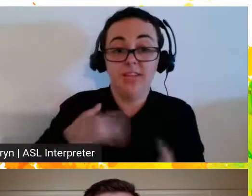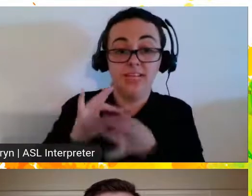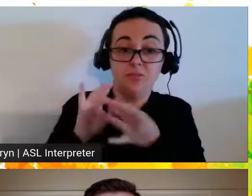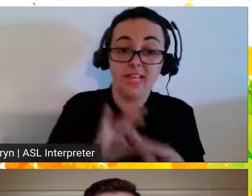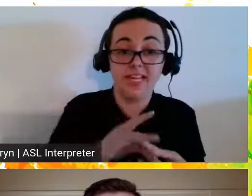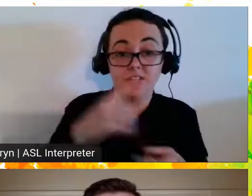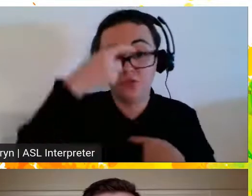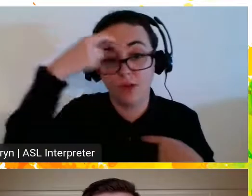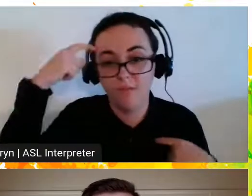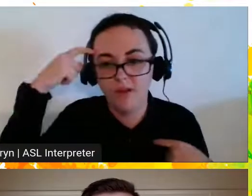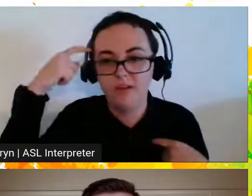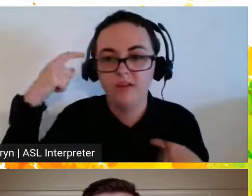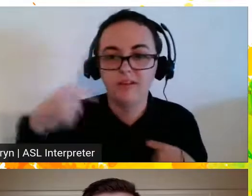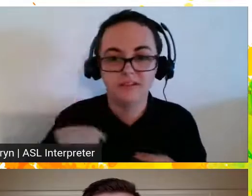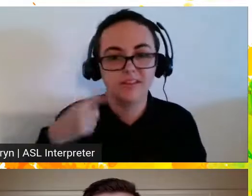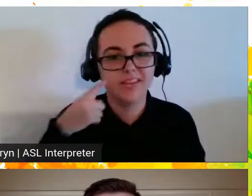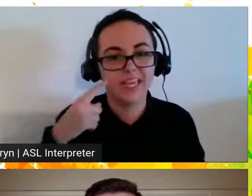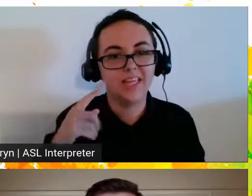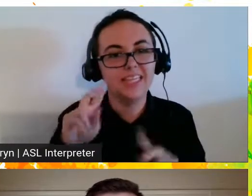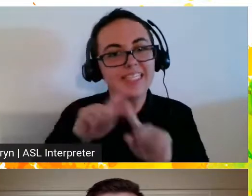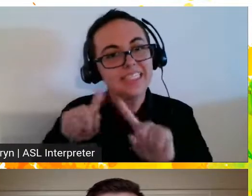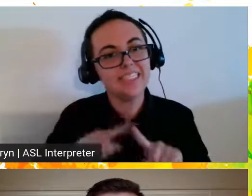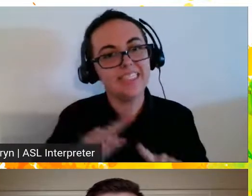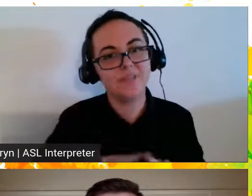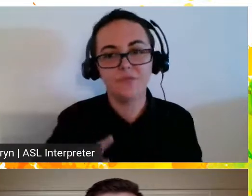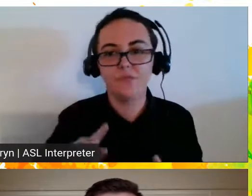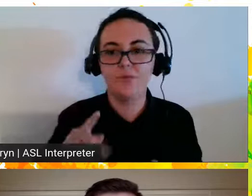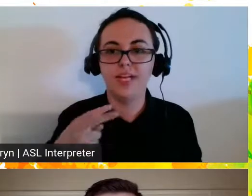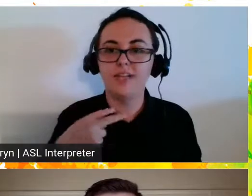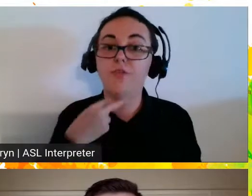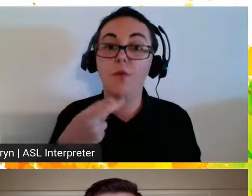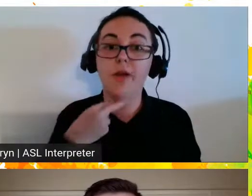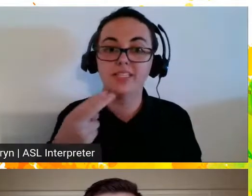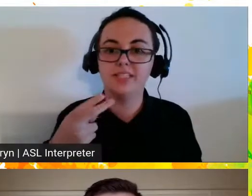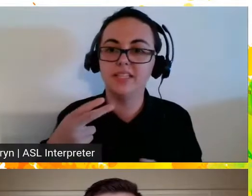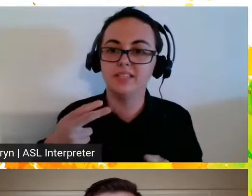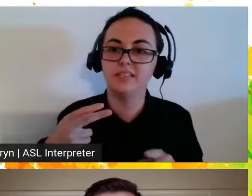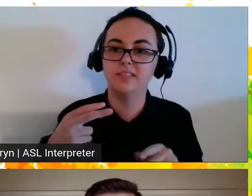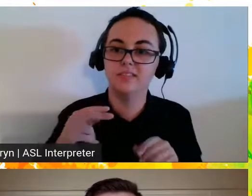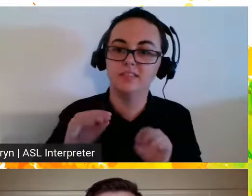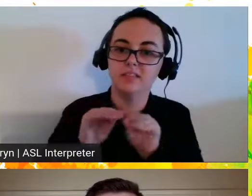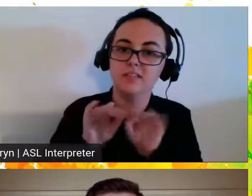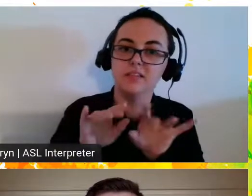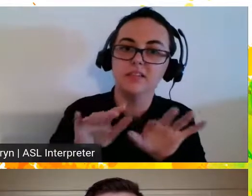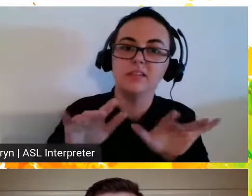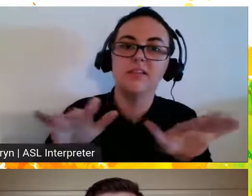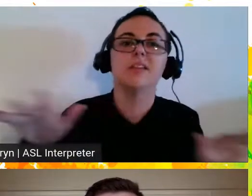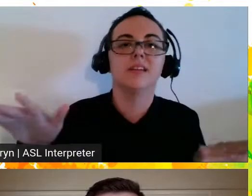that the voices that emerged during that time were so powerful that it was very hard to ignore.